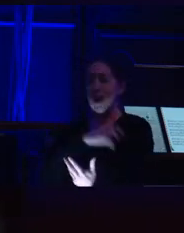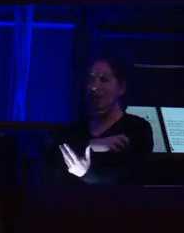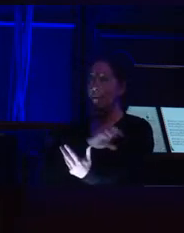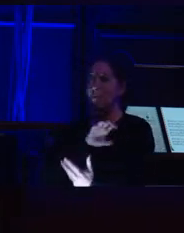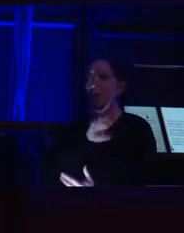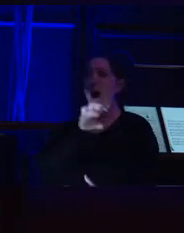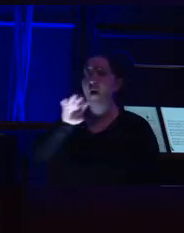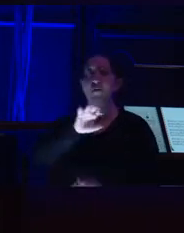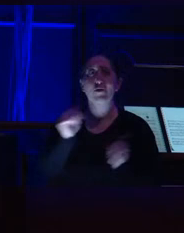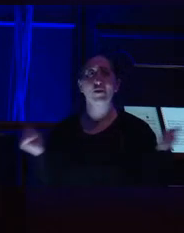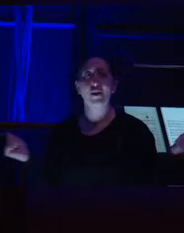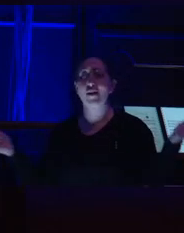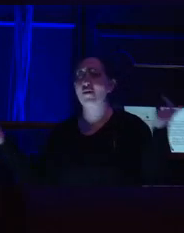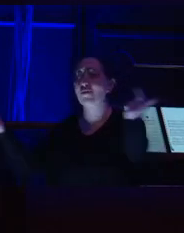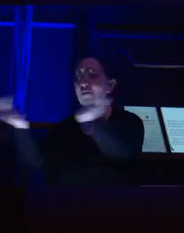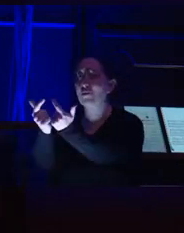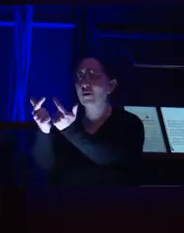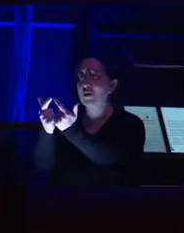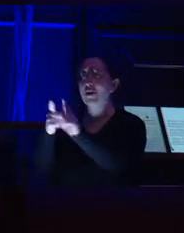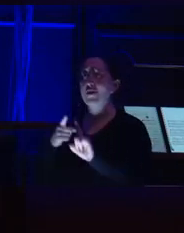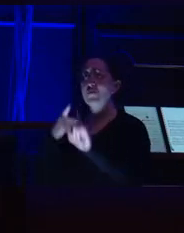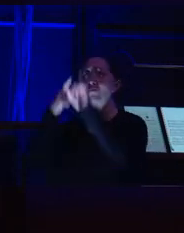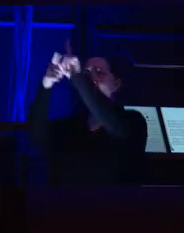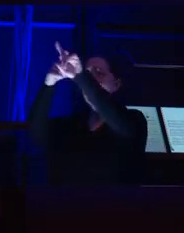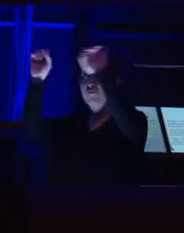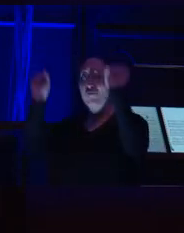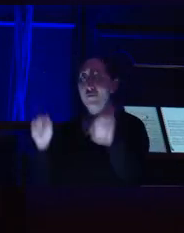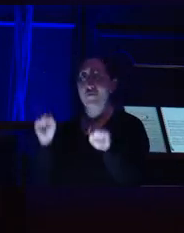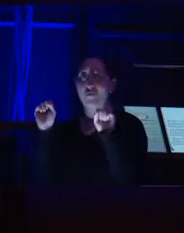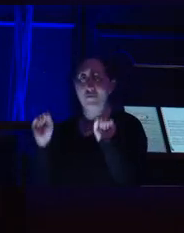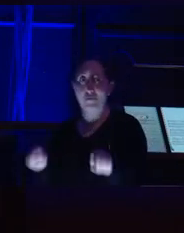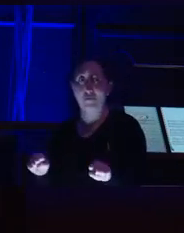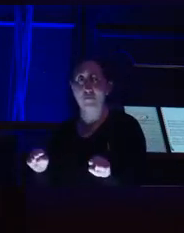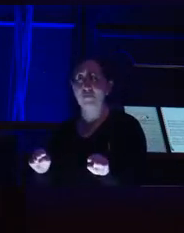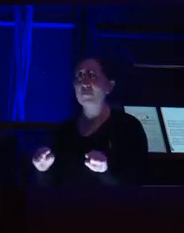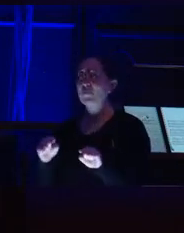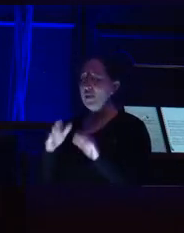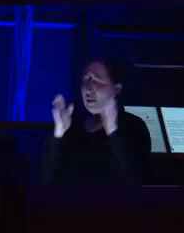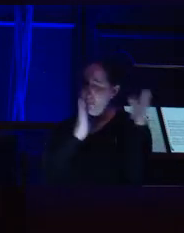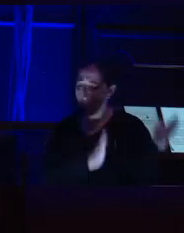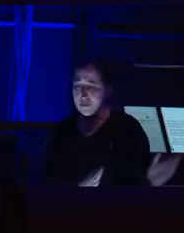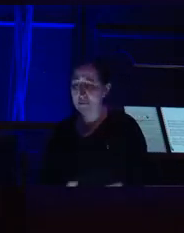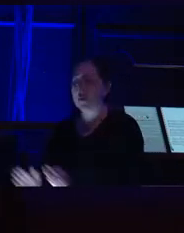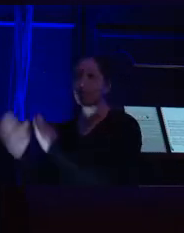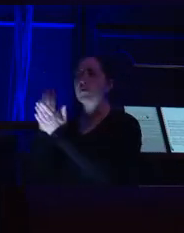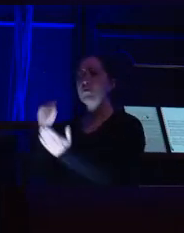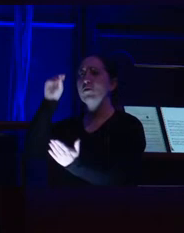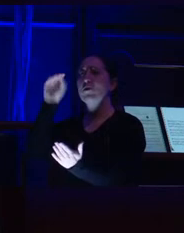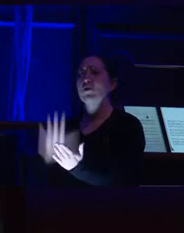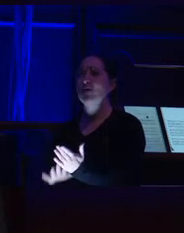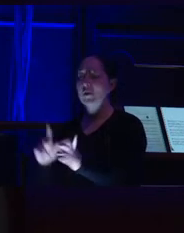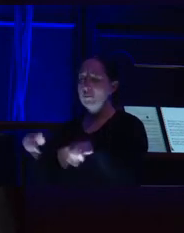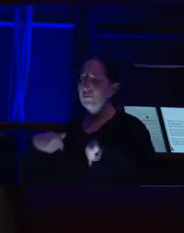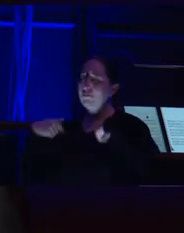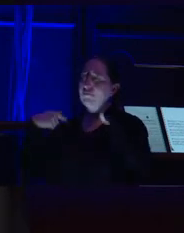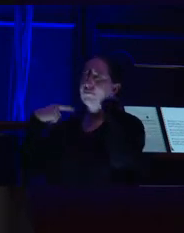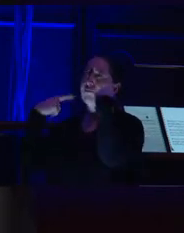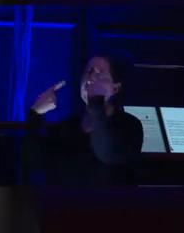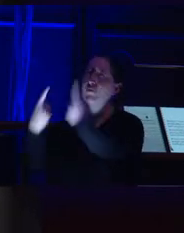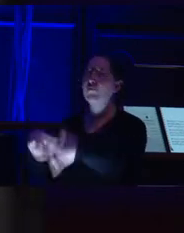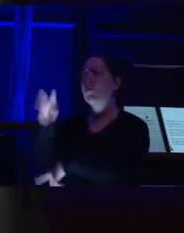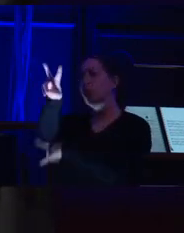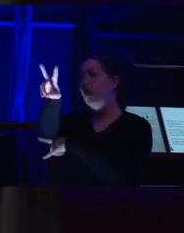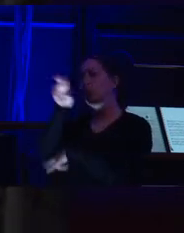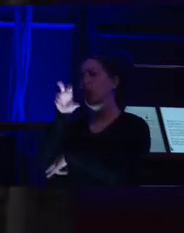empowers everyone to reach their full potential. It prepares students, as it has for nearly